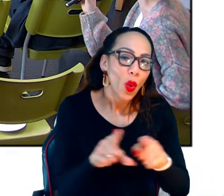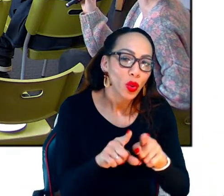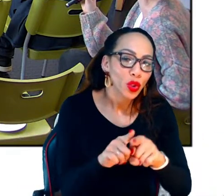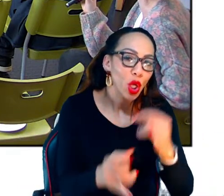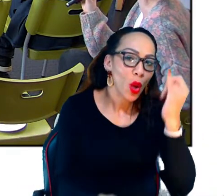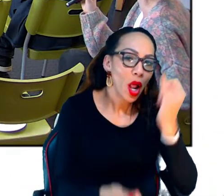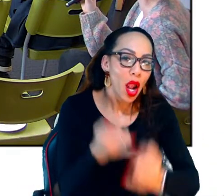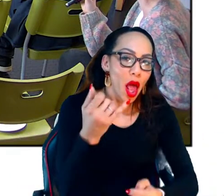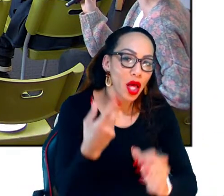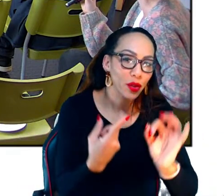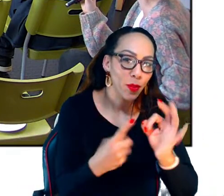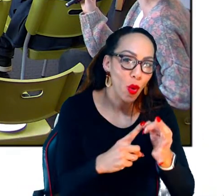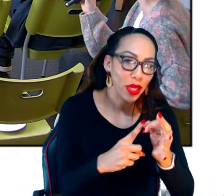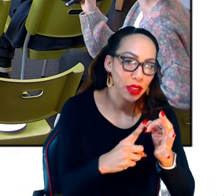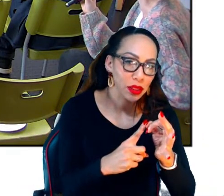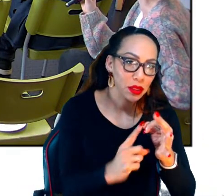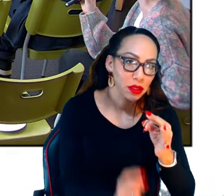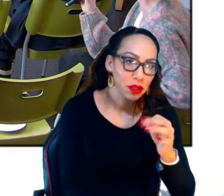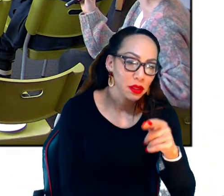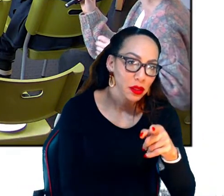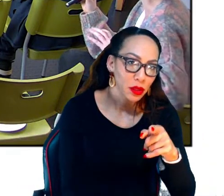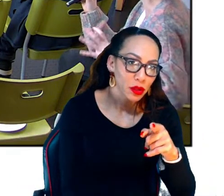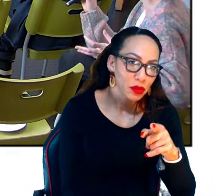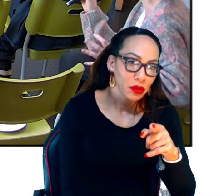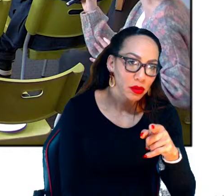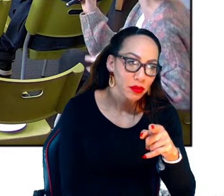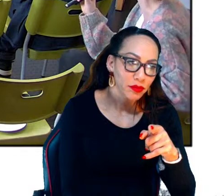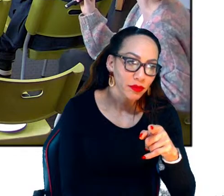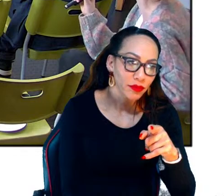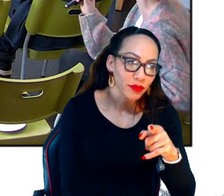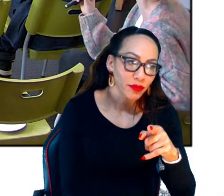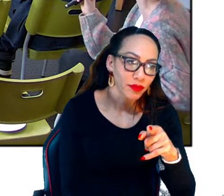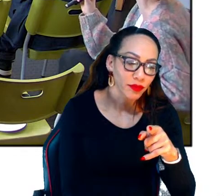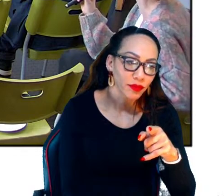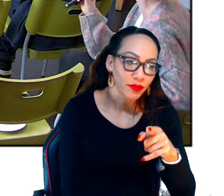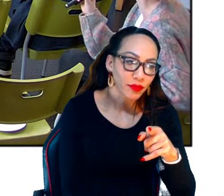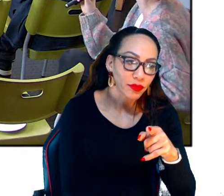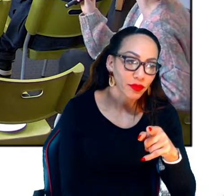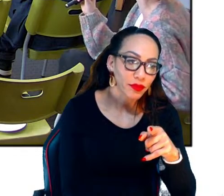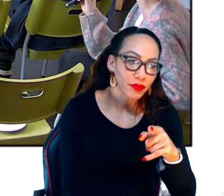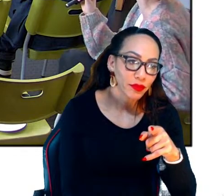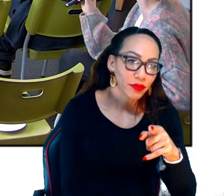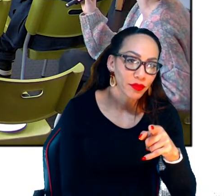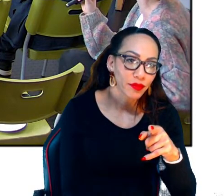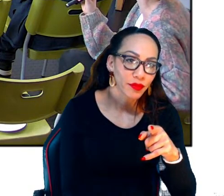could take, thinking about that notion of quite.